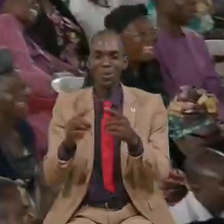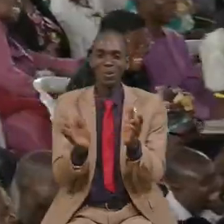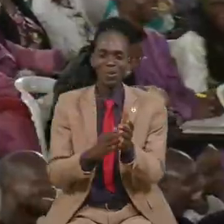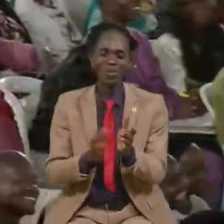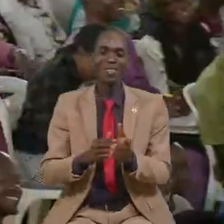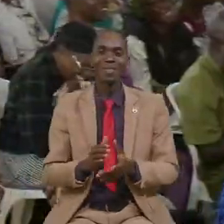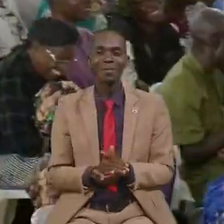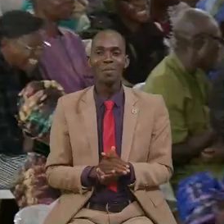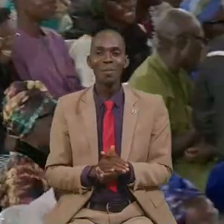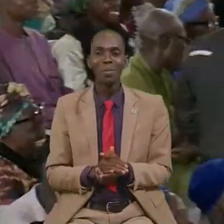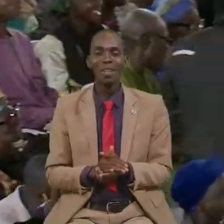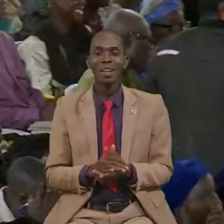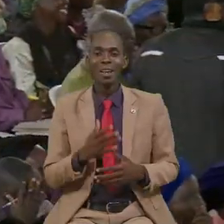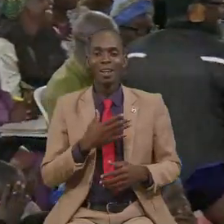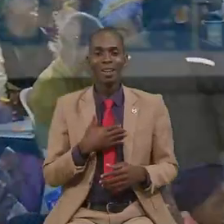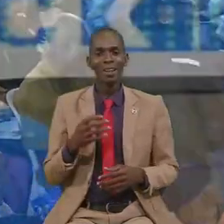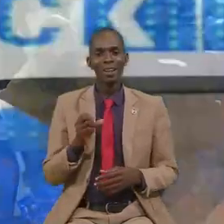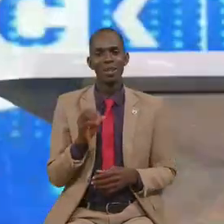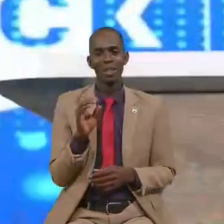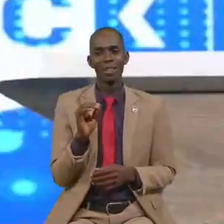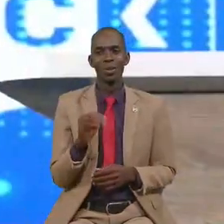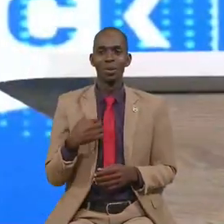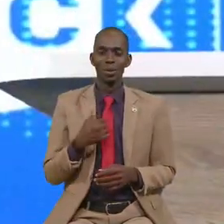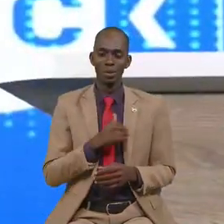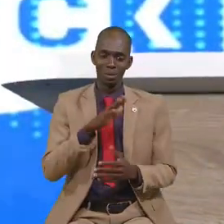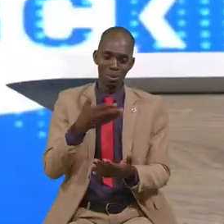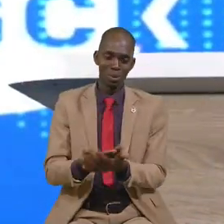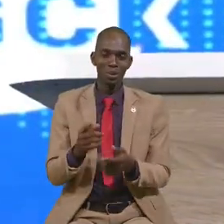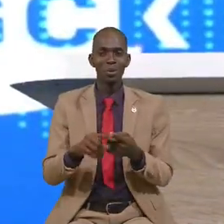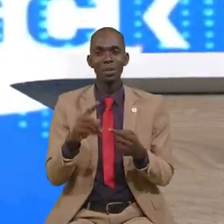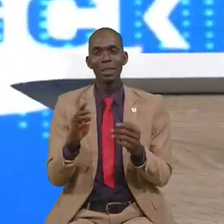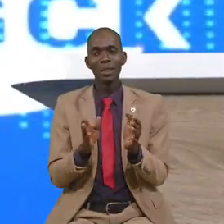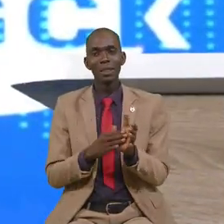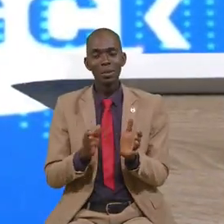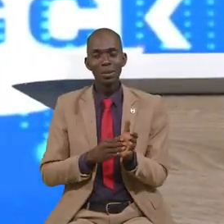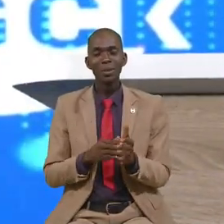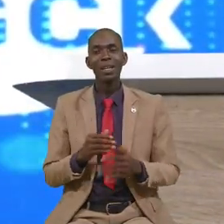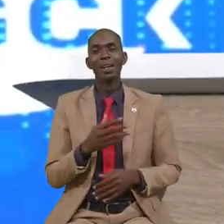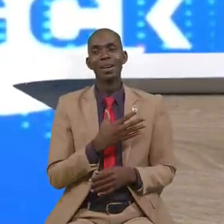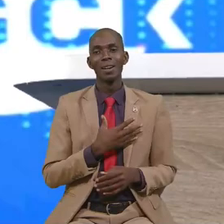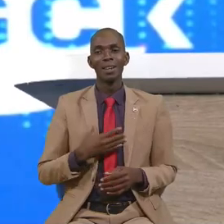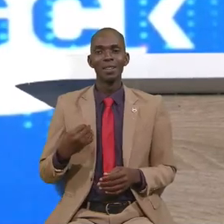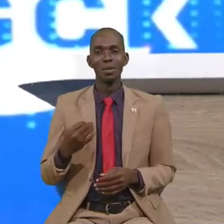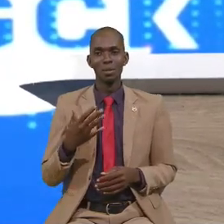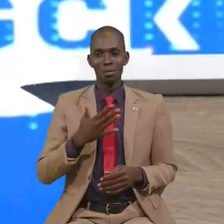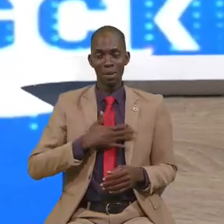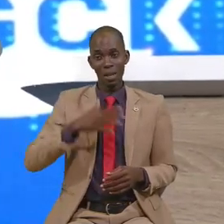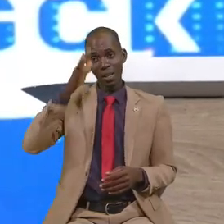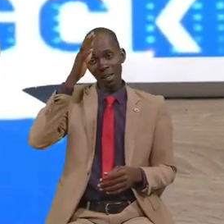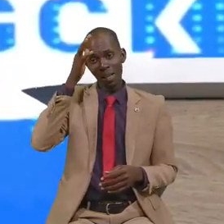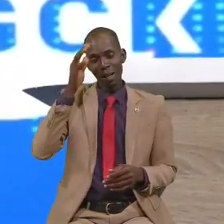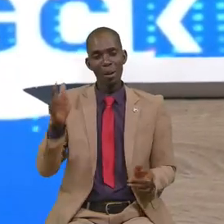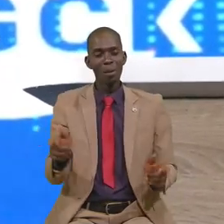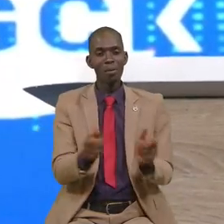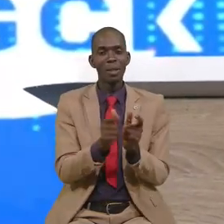And so we got to school, and my father went to the